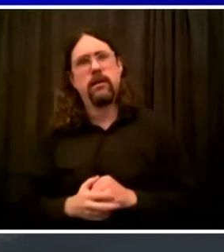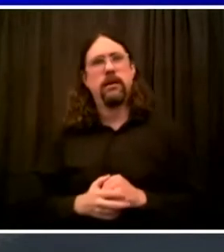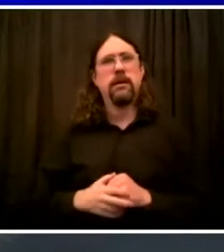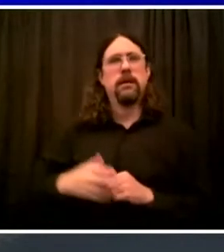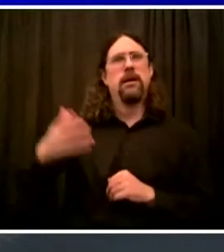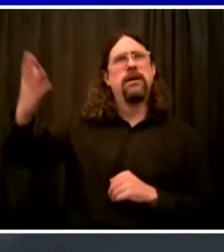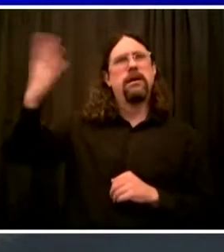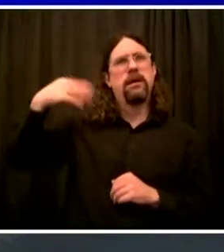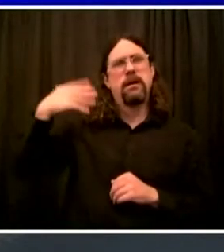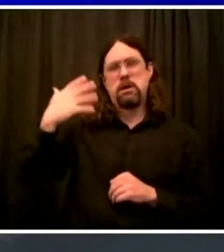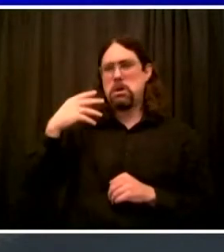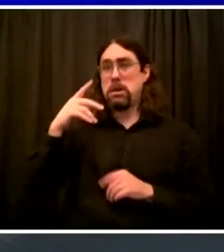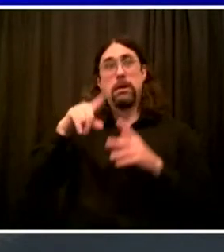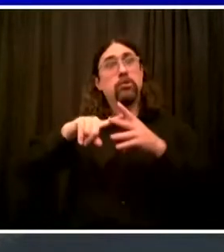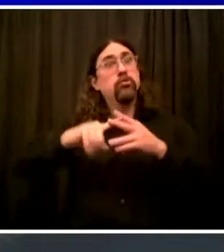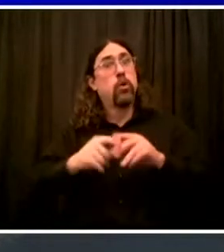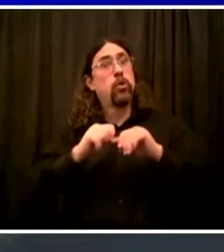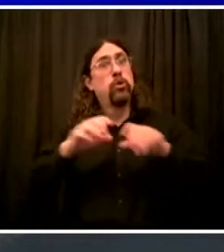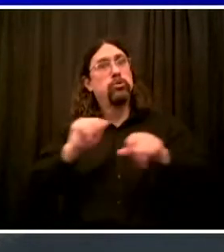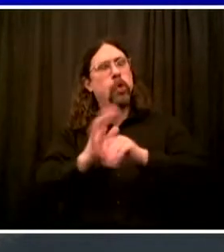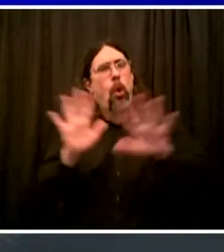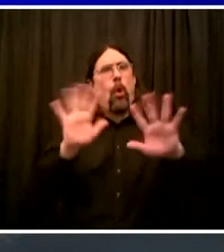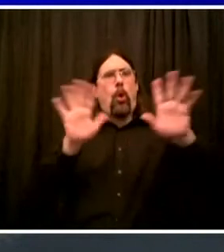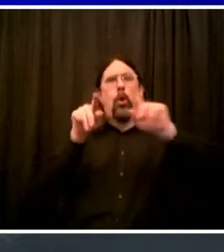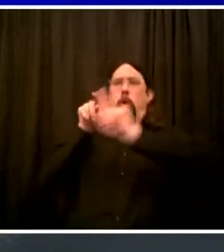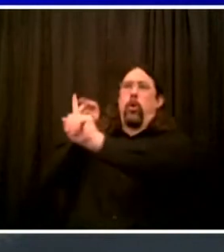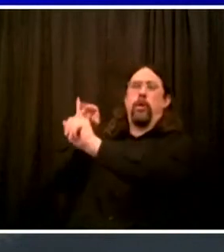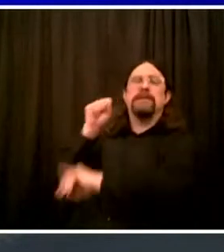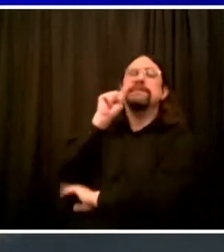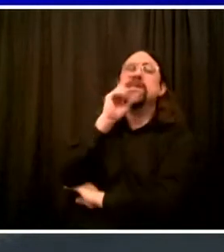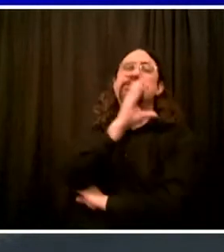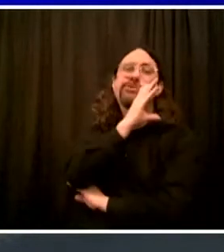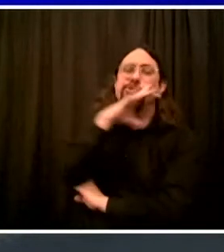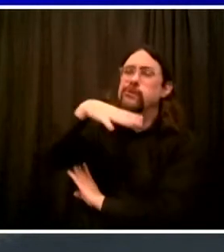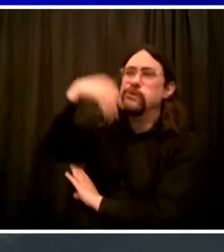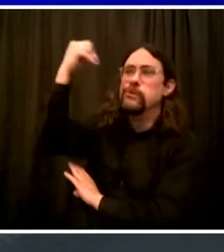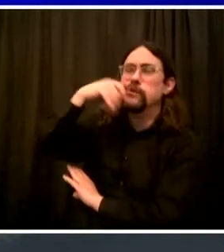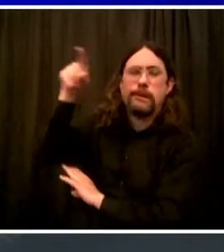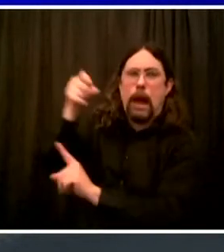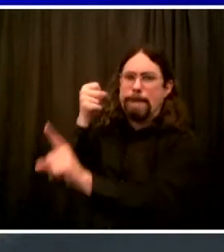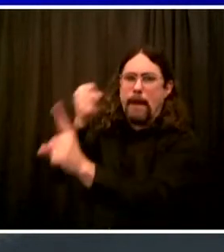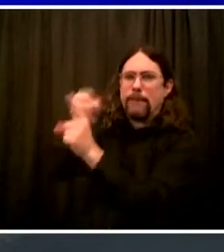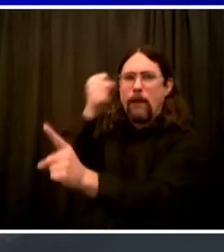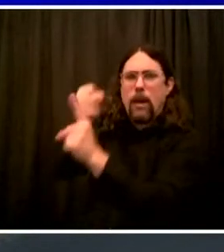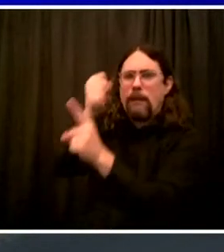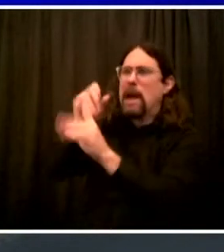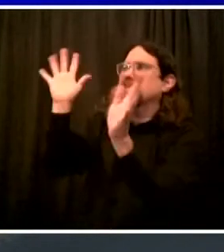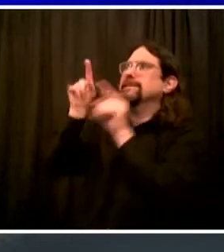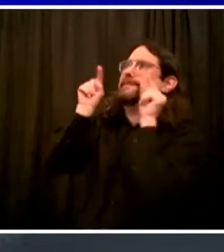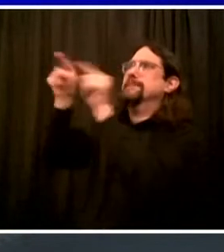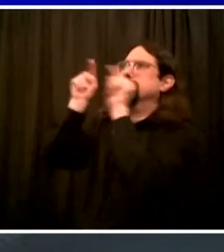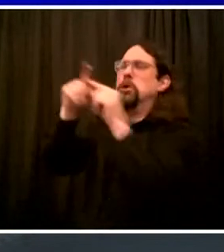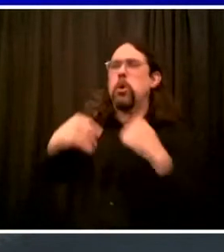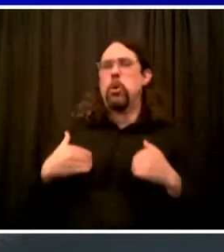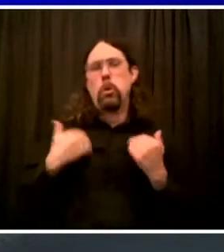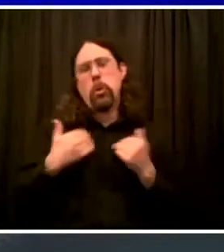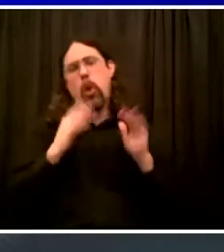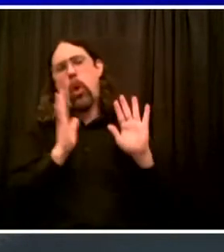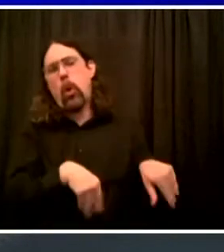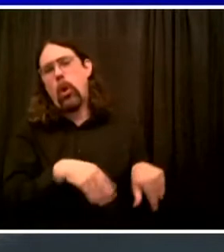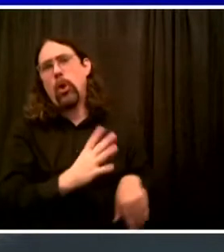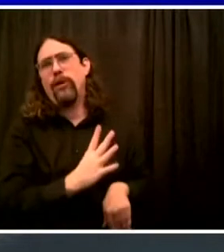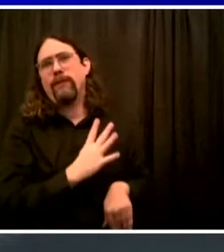that children seem to have very little effect from this disease until what we've seen in recent days. And this is really troubling, and I say it